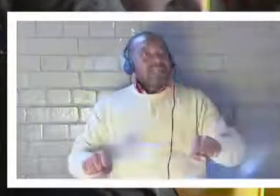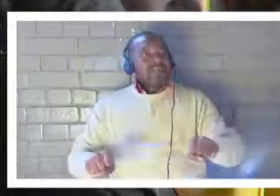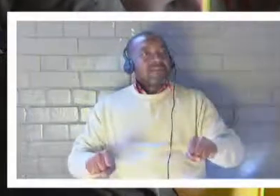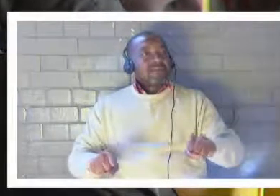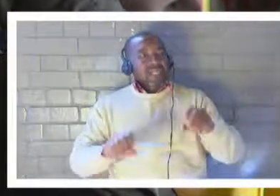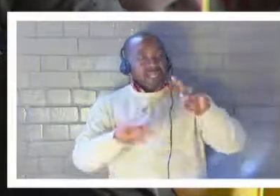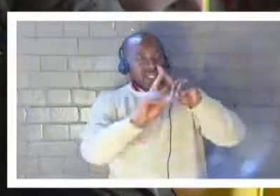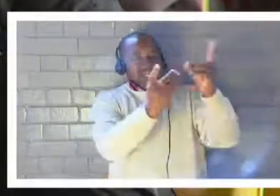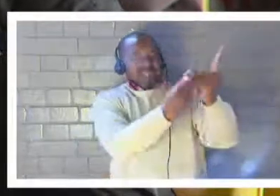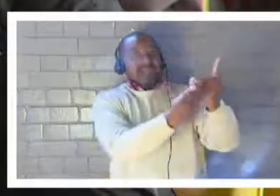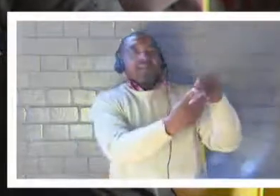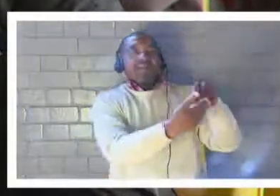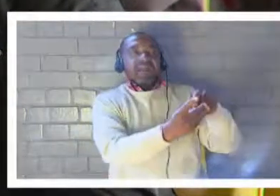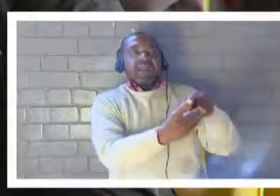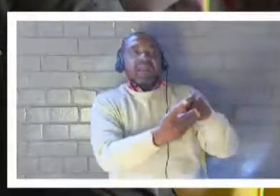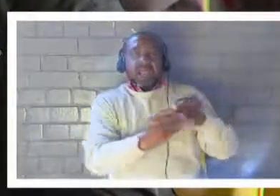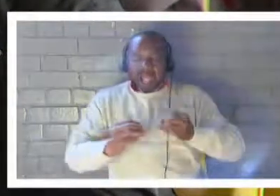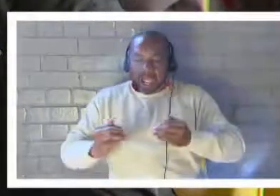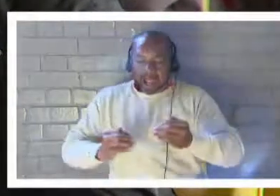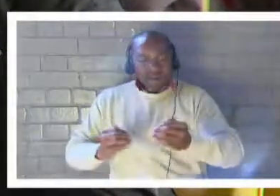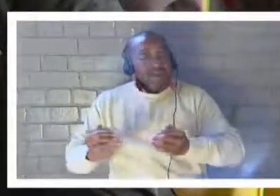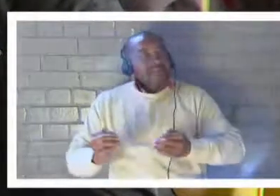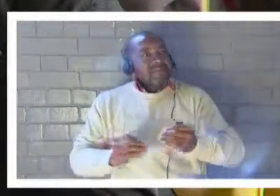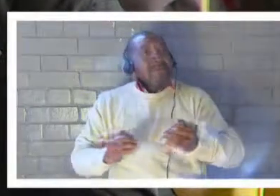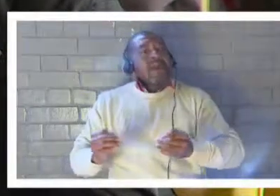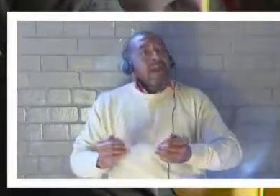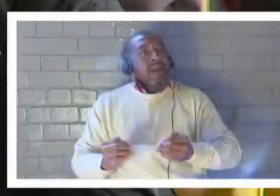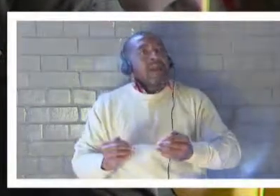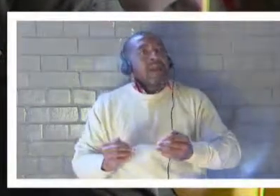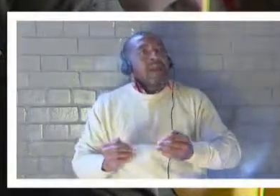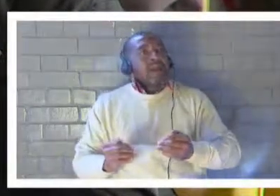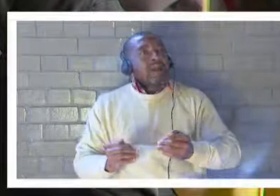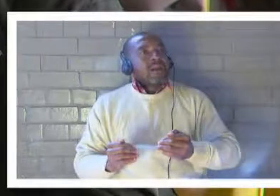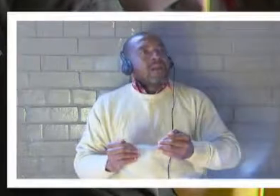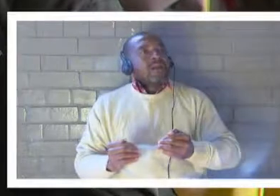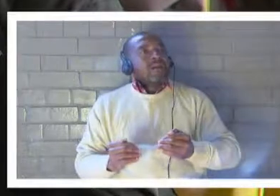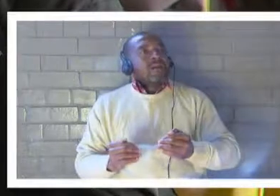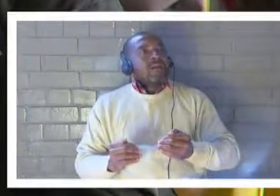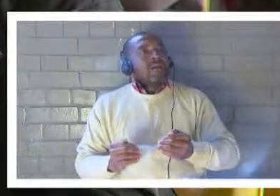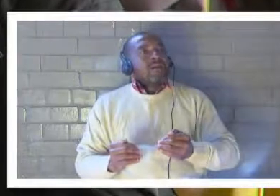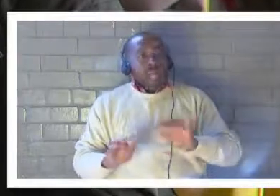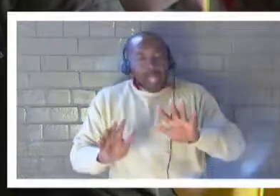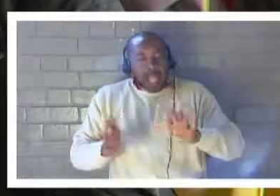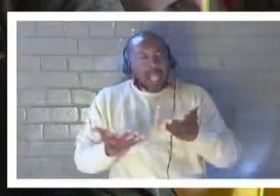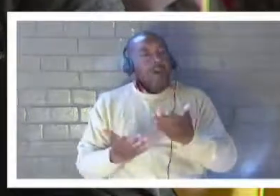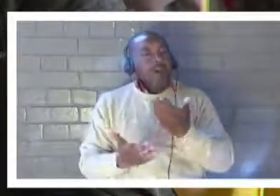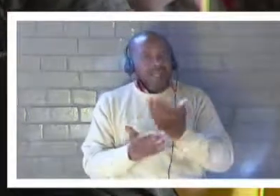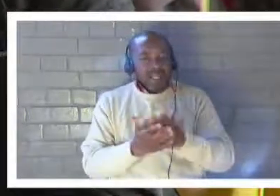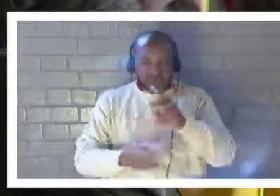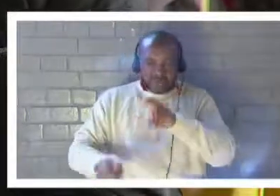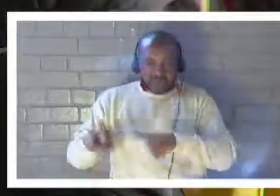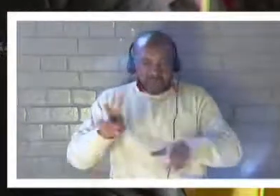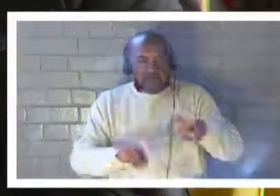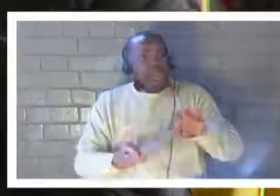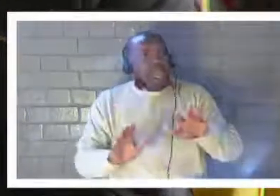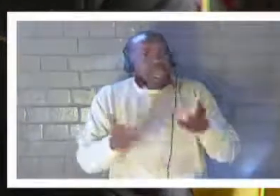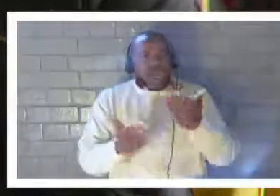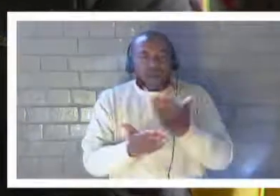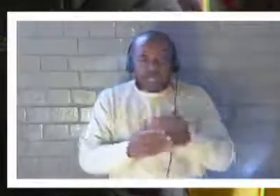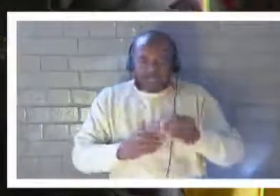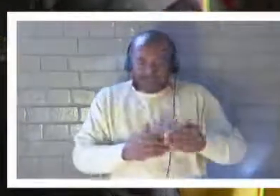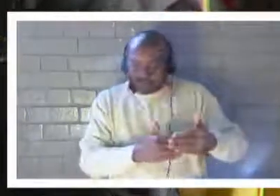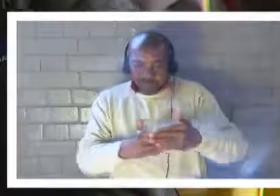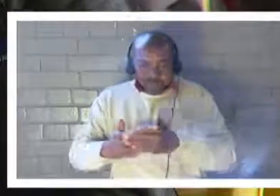made in terms of managing the maintenance in our facilities. They've